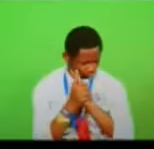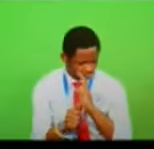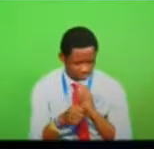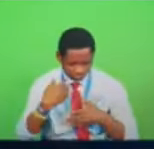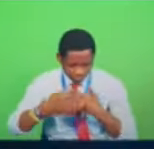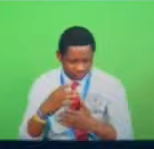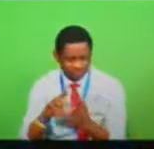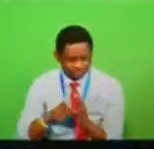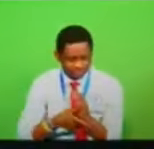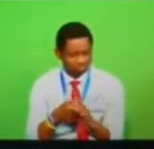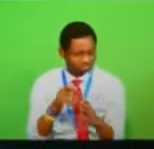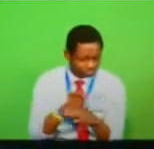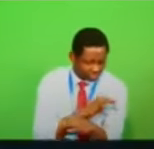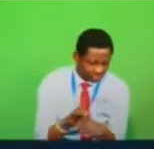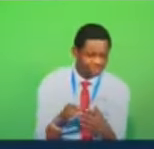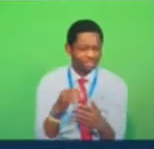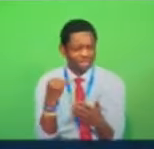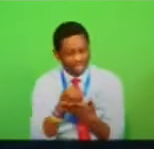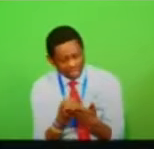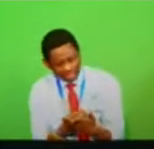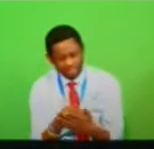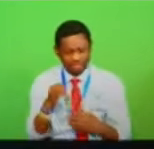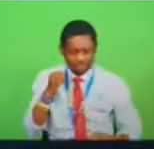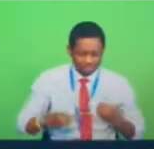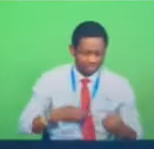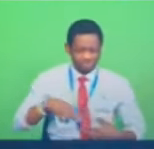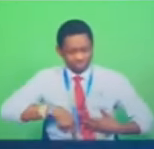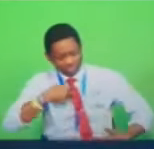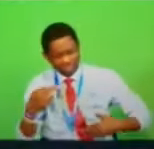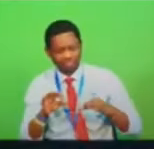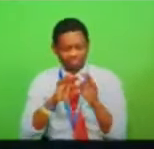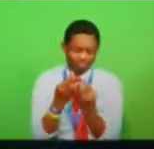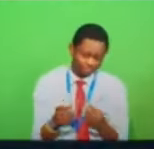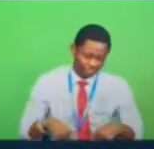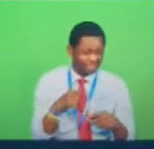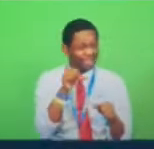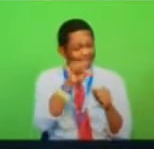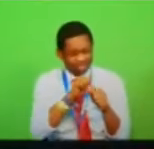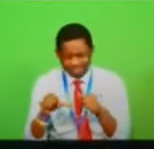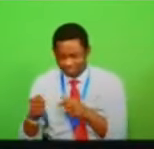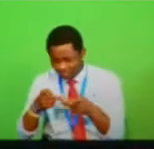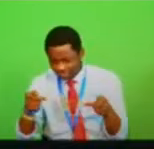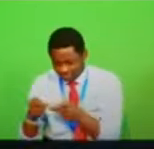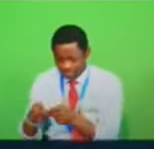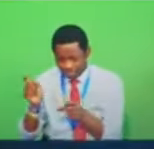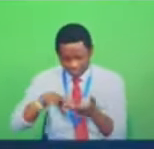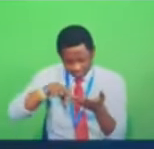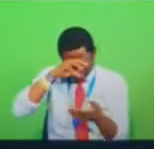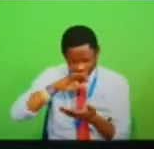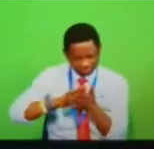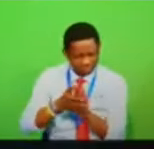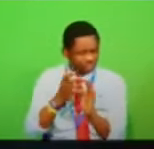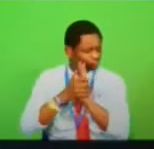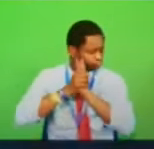governance, media, academia, arts and entertainment, religion, family life, wherever you are found, you can become